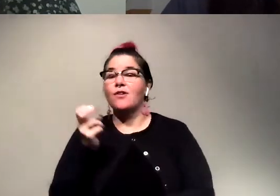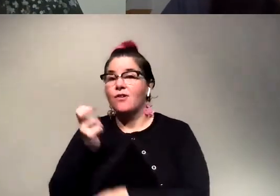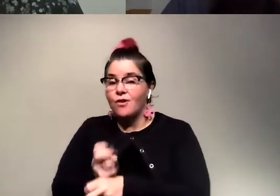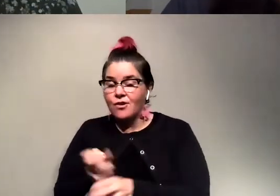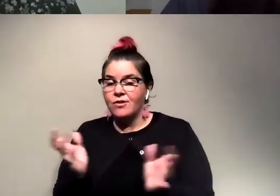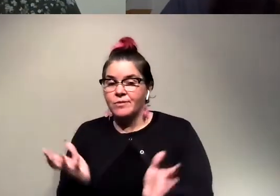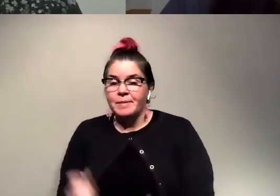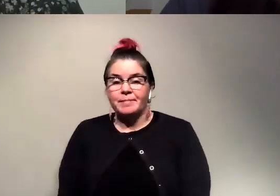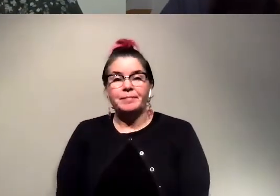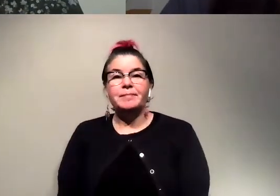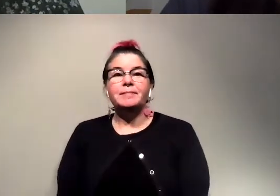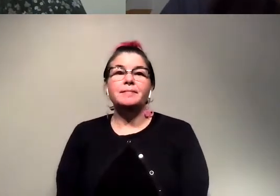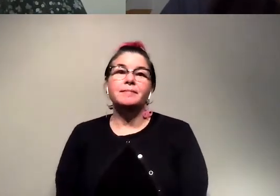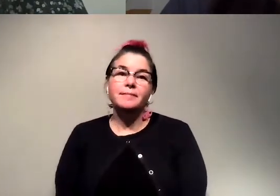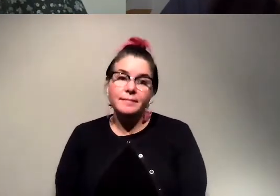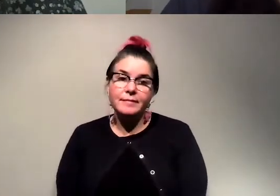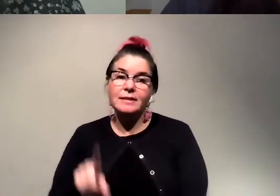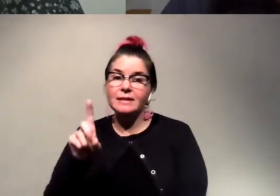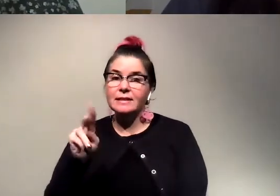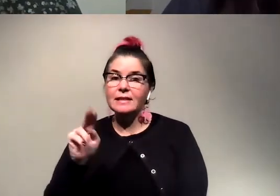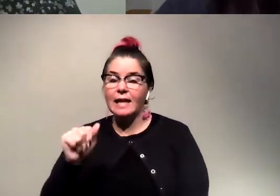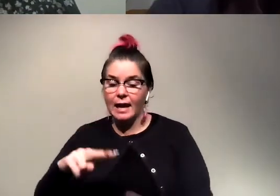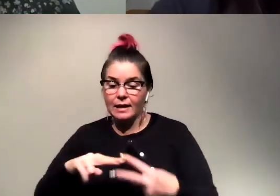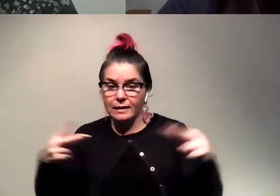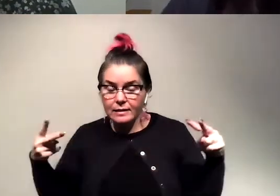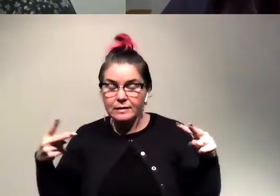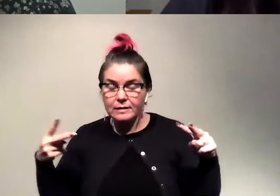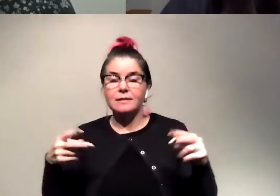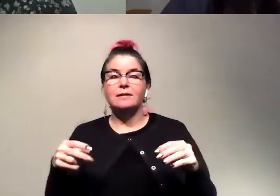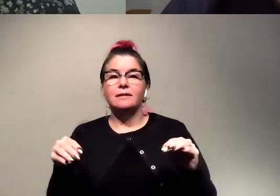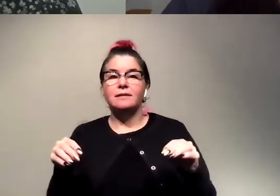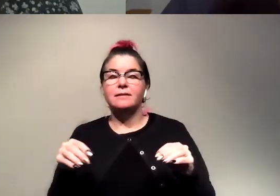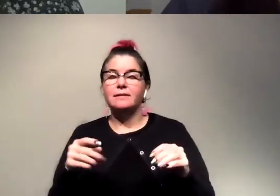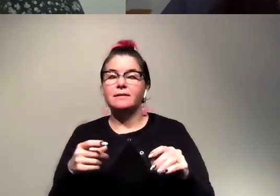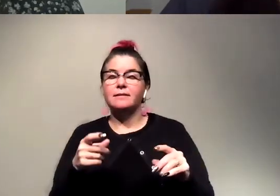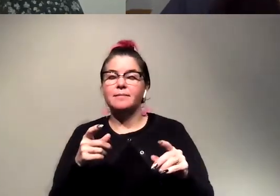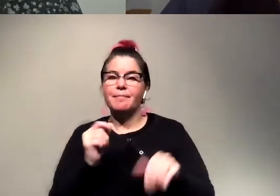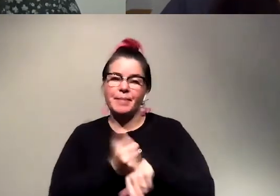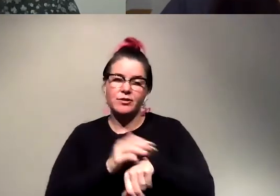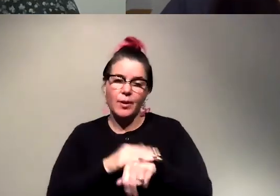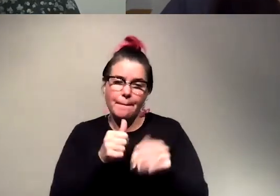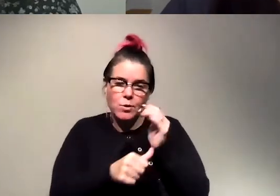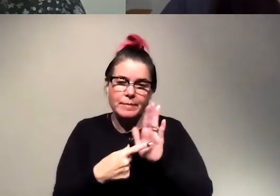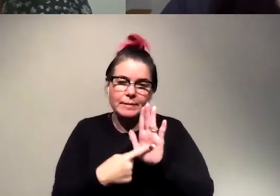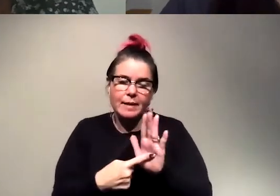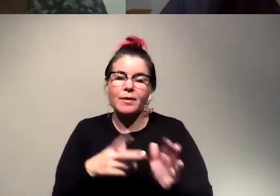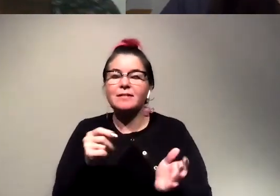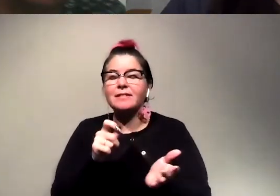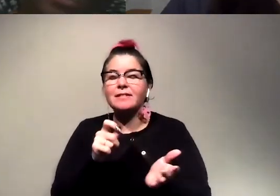is doing the DNA sequencing from the poop samples and writing.